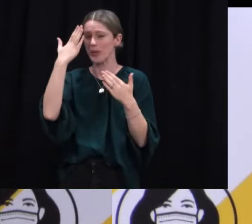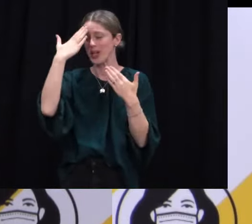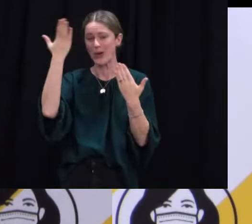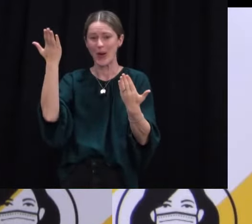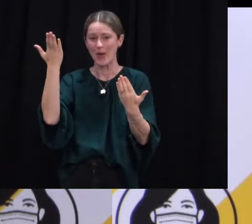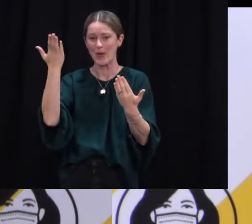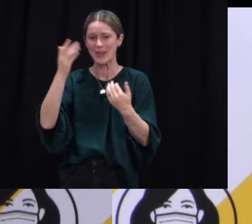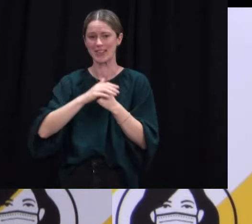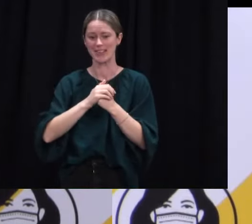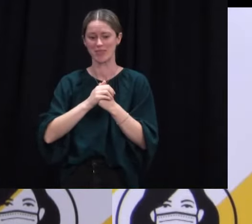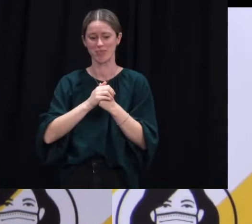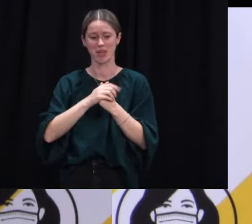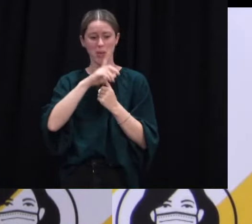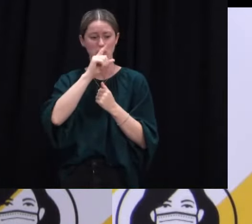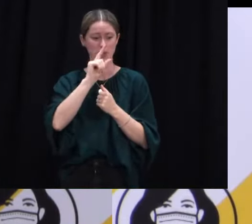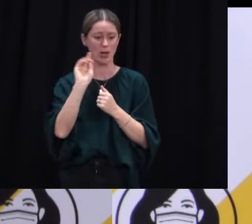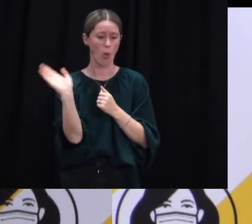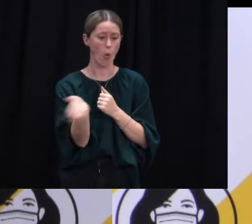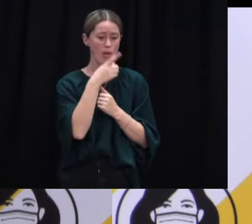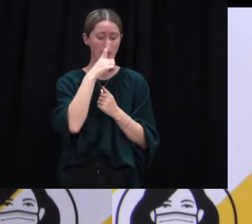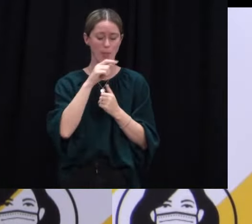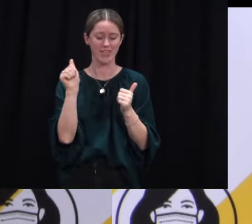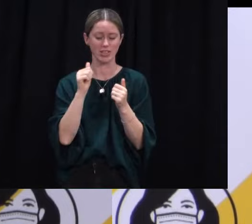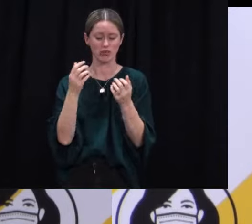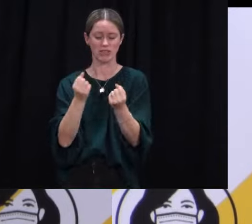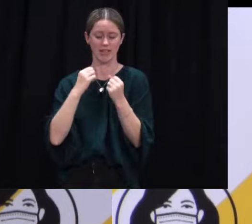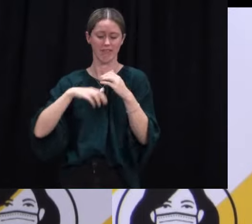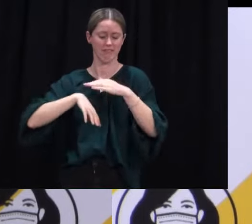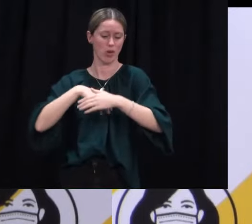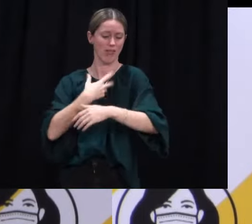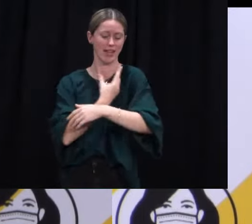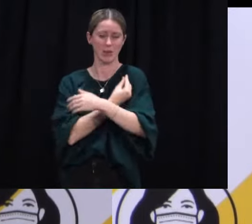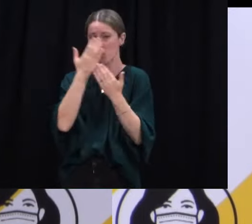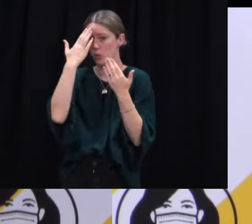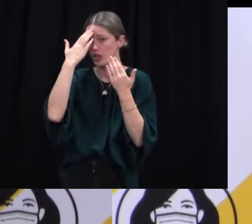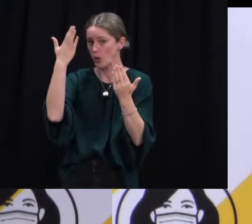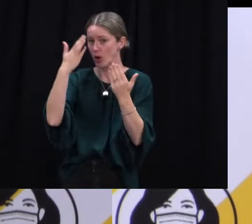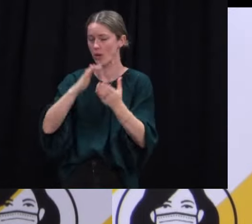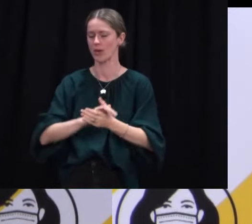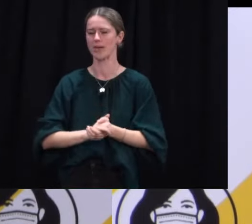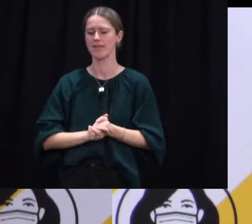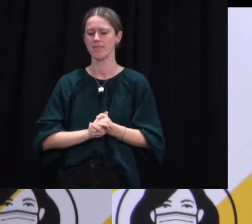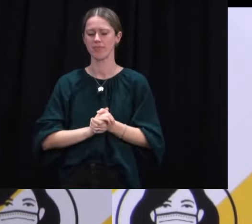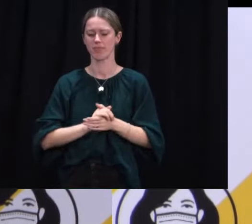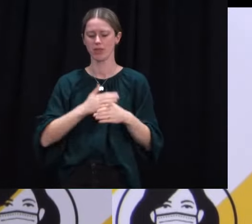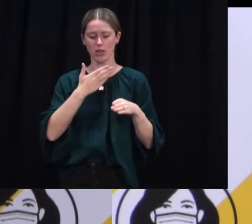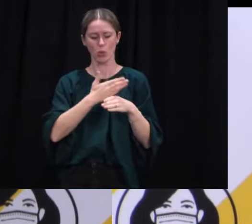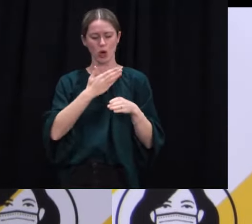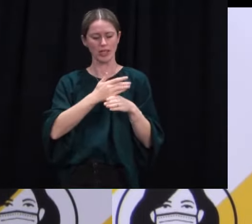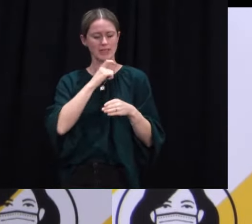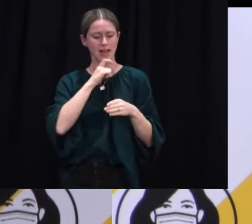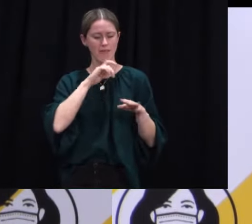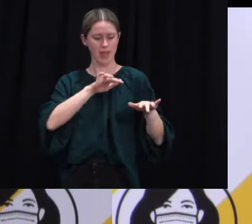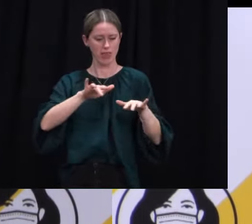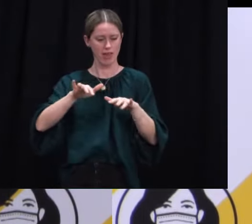fact every one of those people could have been fully vaccinated, and in fact the workers concerned, I think,